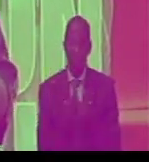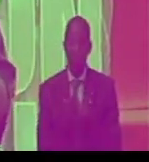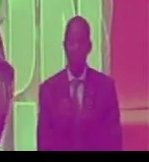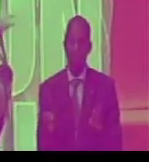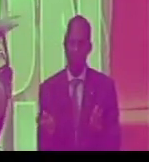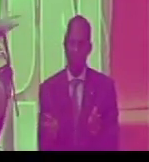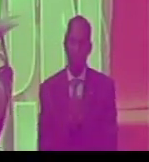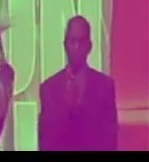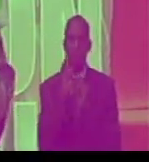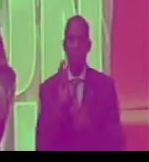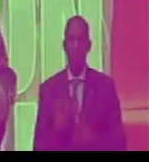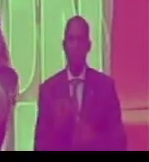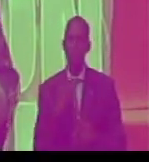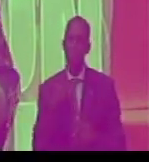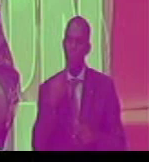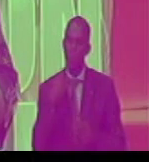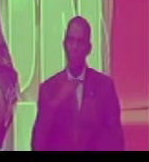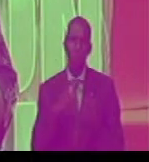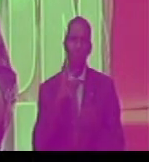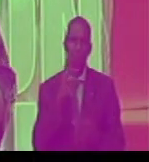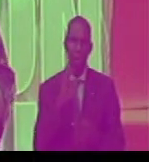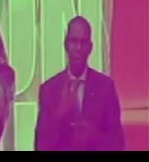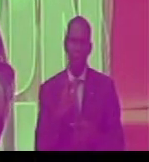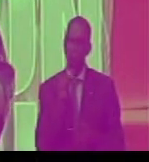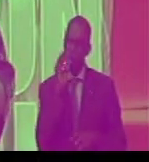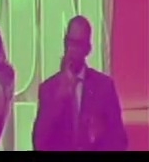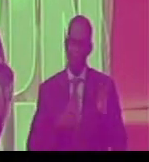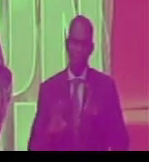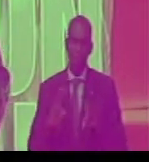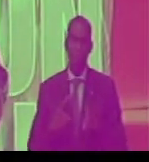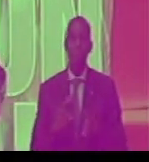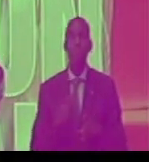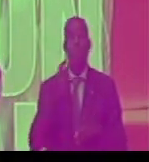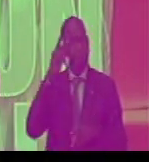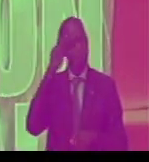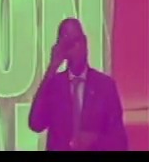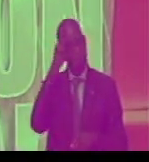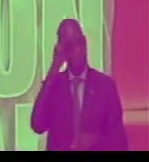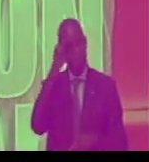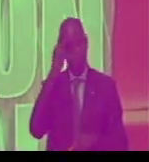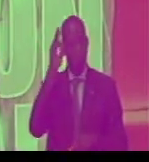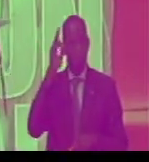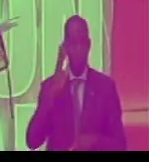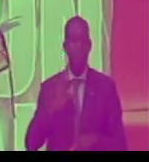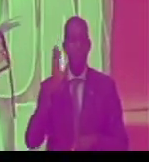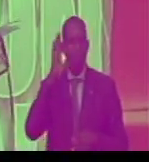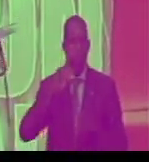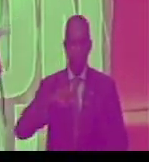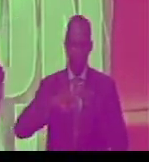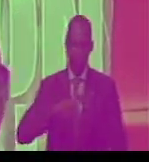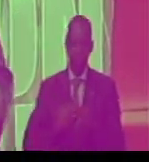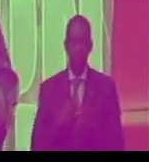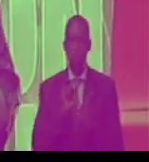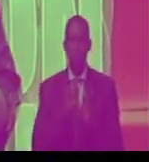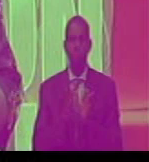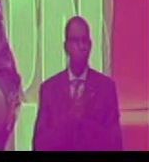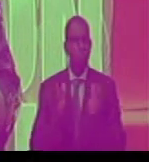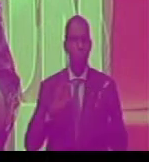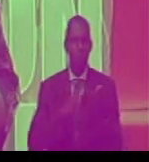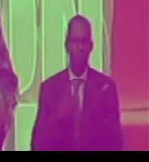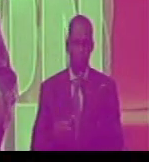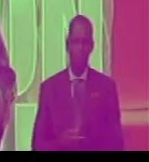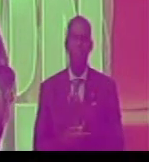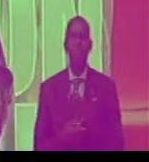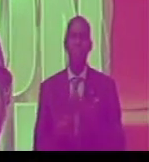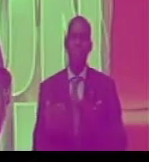in my group, I met the three of them. They told me I should have faith that Papa is going to start a global